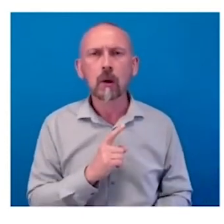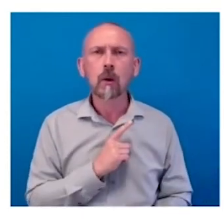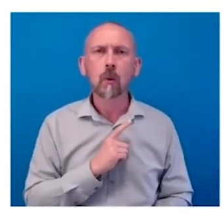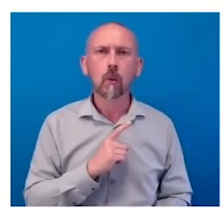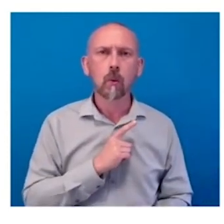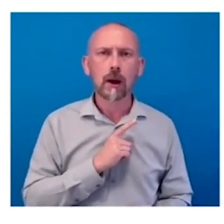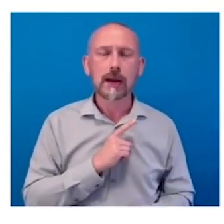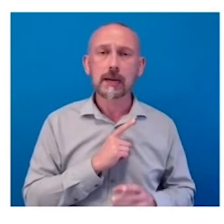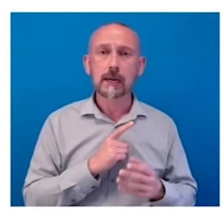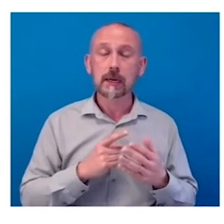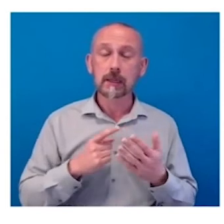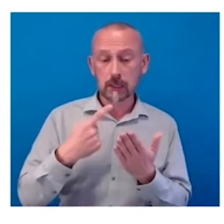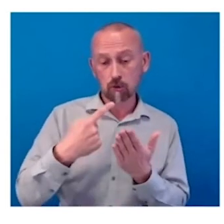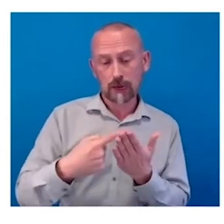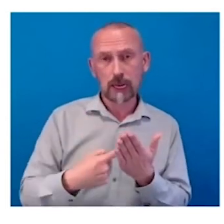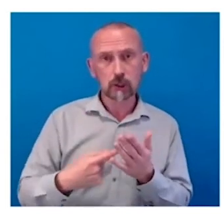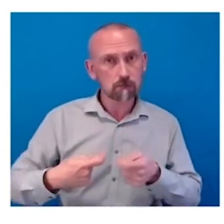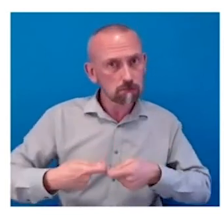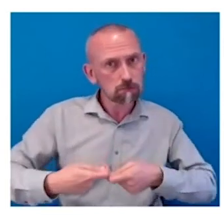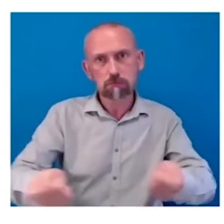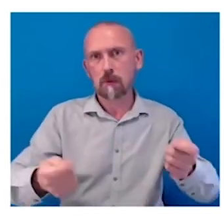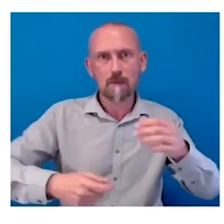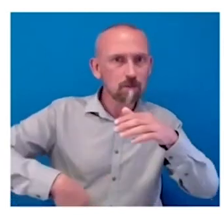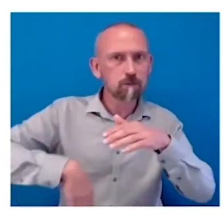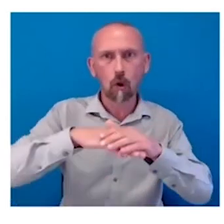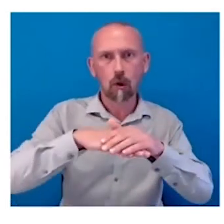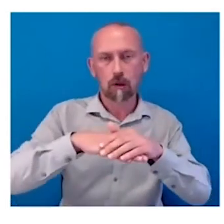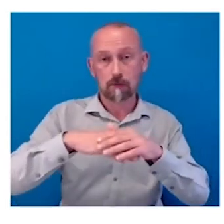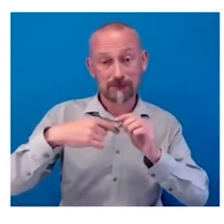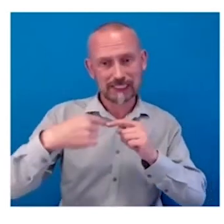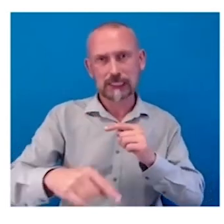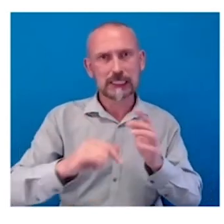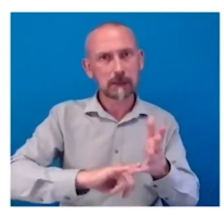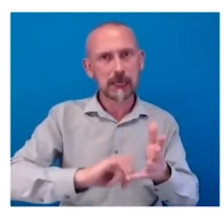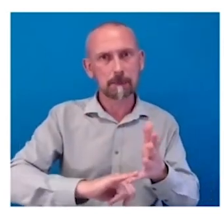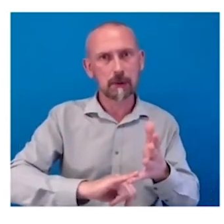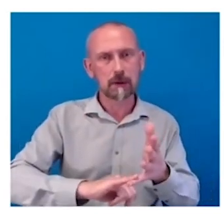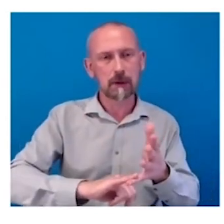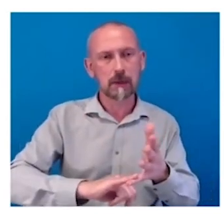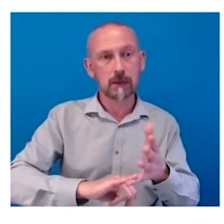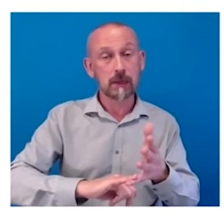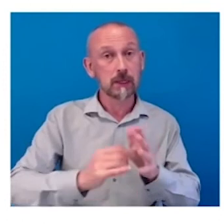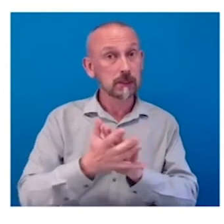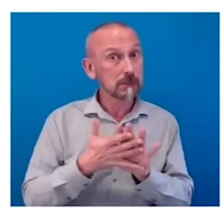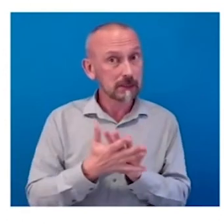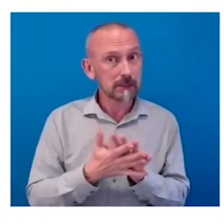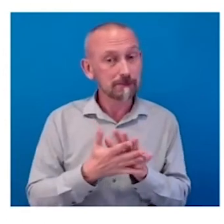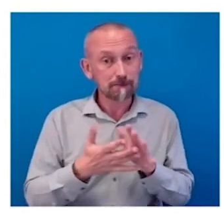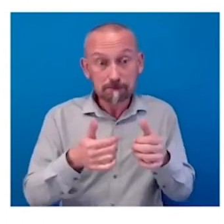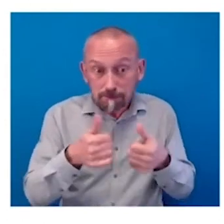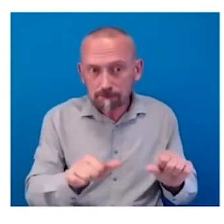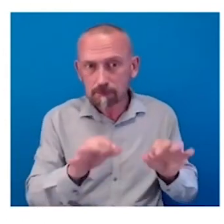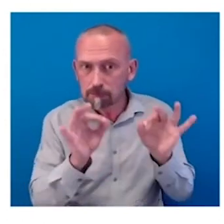into force as of September this year, it doesn't mean the work there is done. So we will be continuing to kind of push for that.